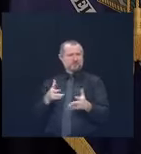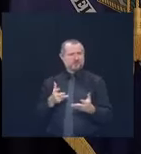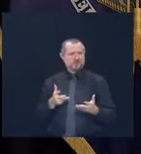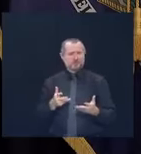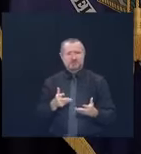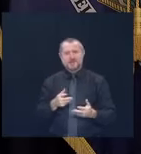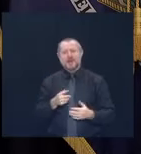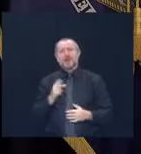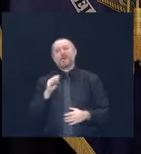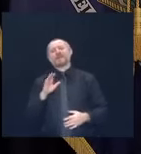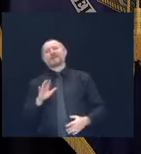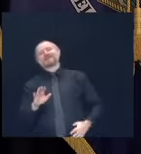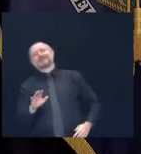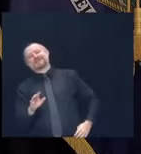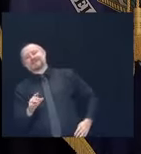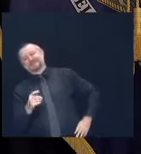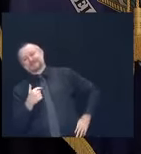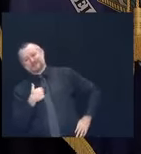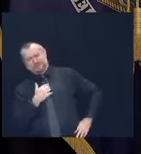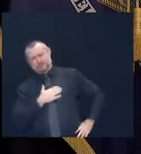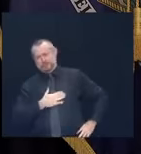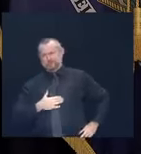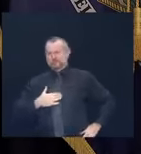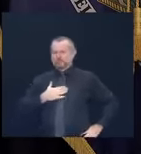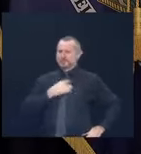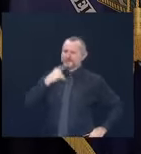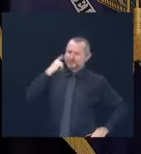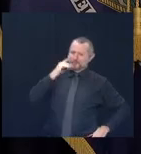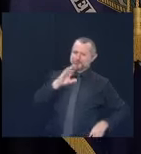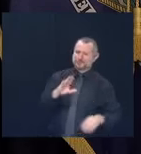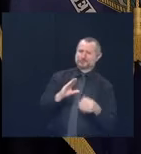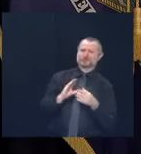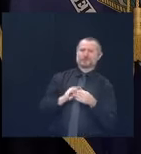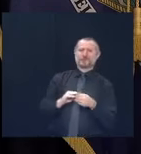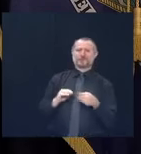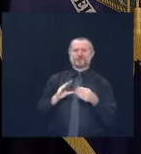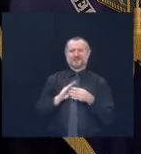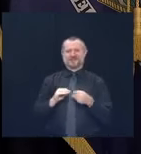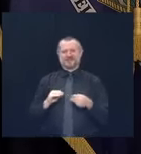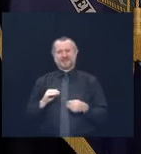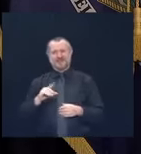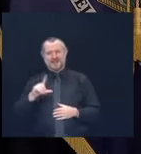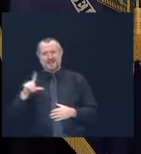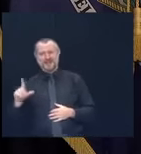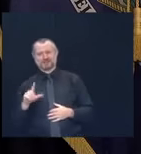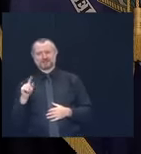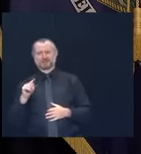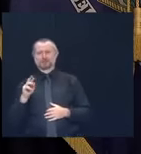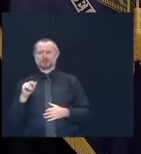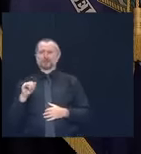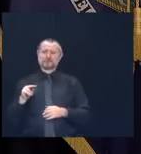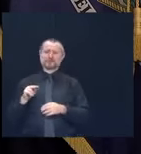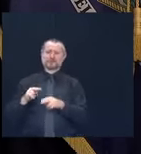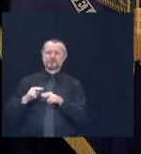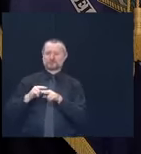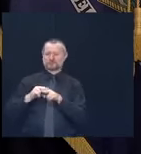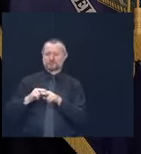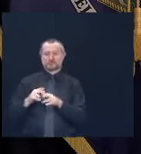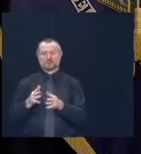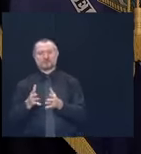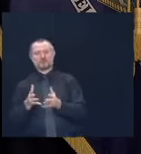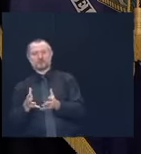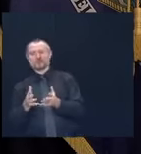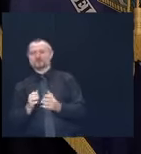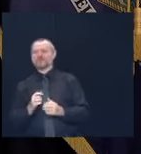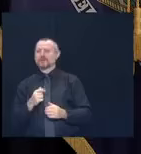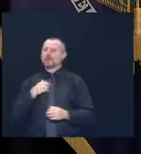pleasure in hearing you endorse the now accepted L-train repair methodology. Well, you speak